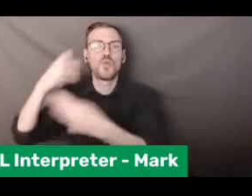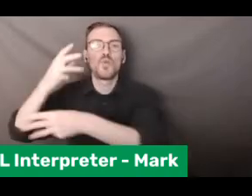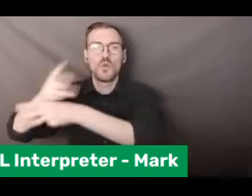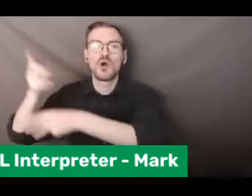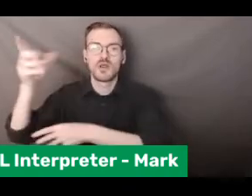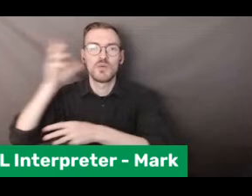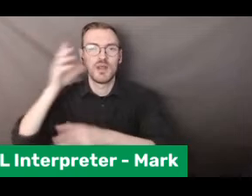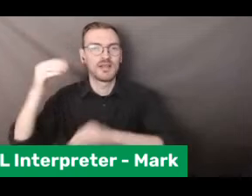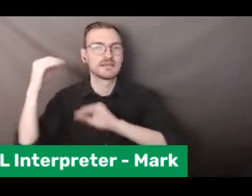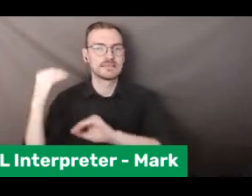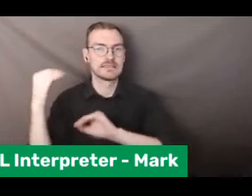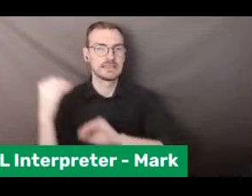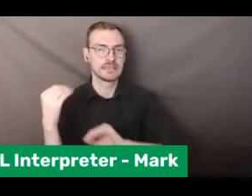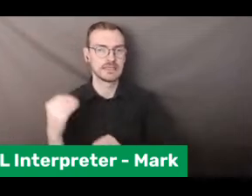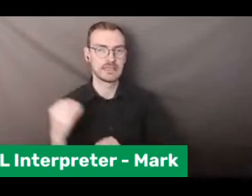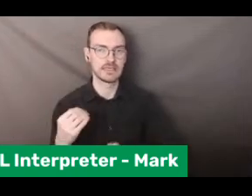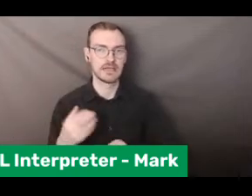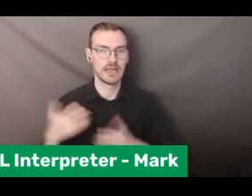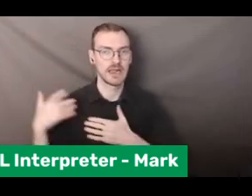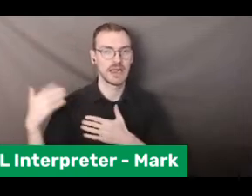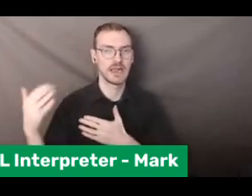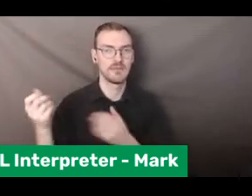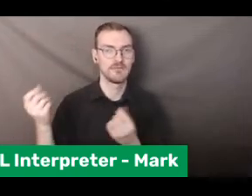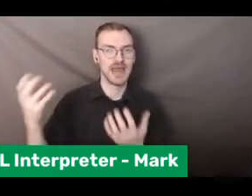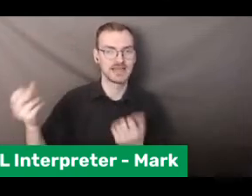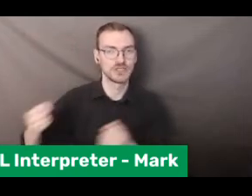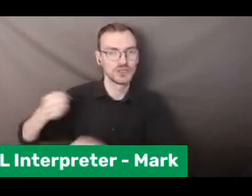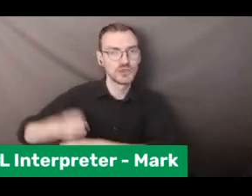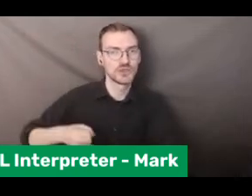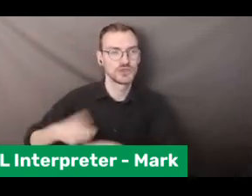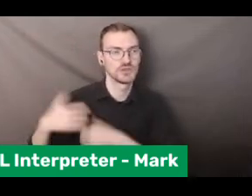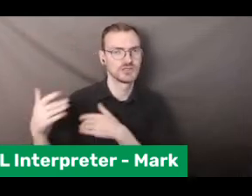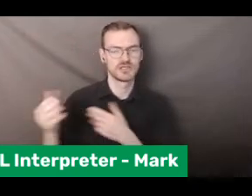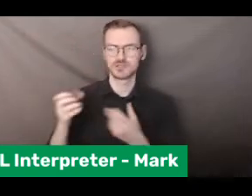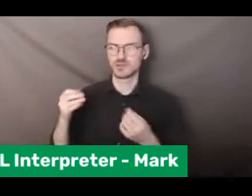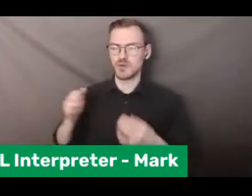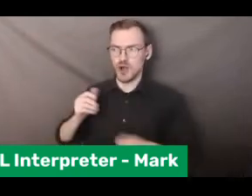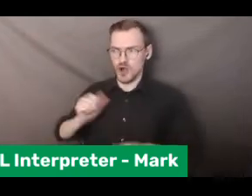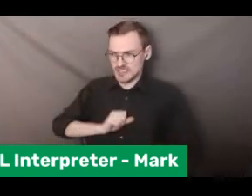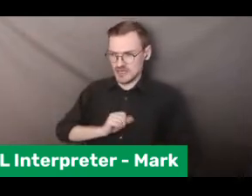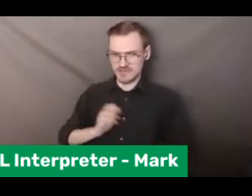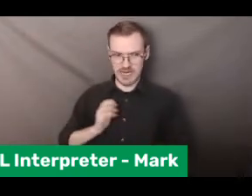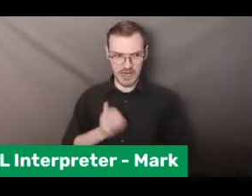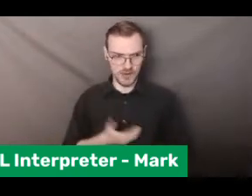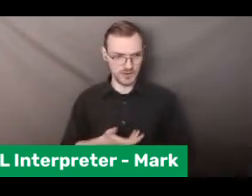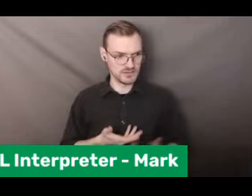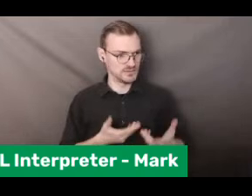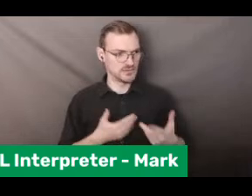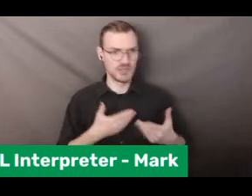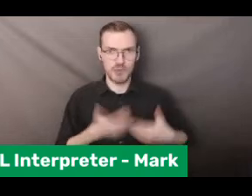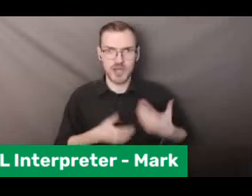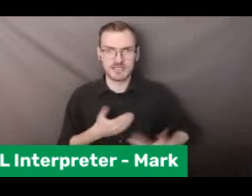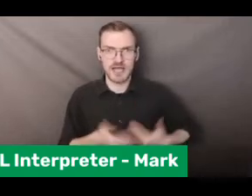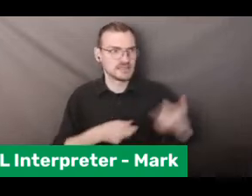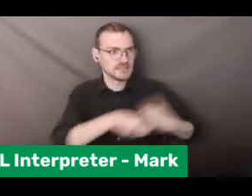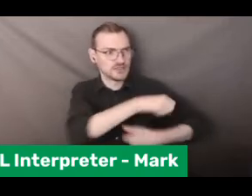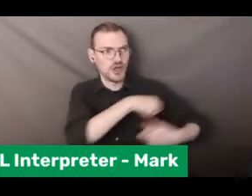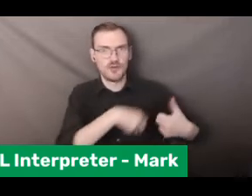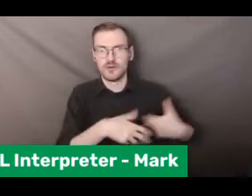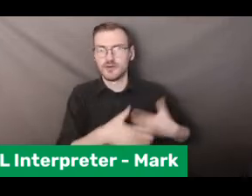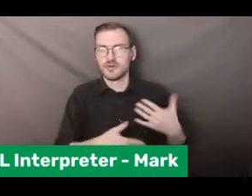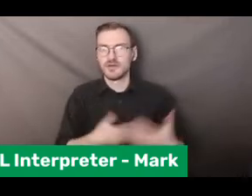so how do we start our processes, our interactions with ourselves, with each other? If we're centering healing, those start with our